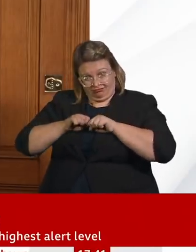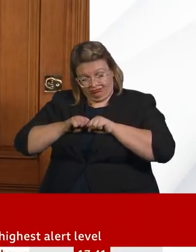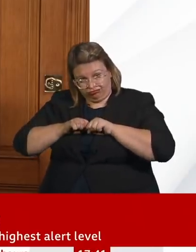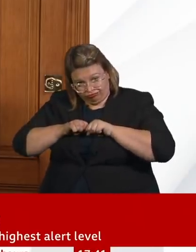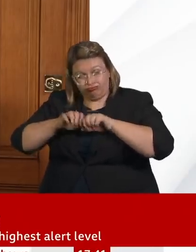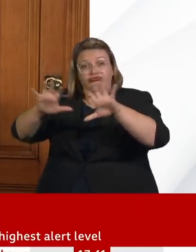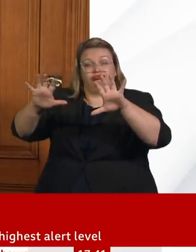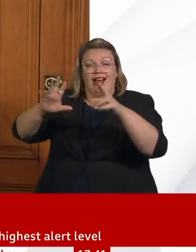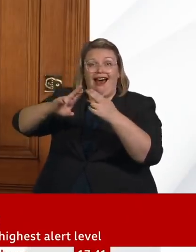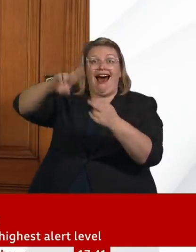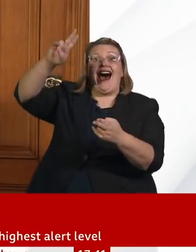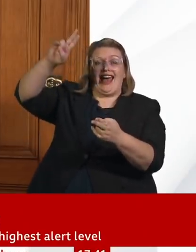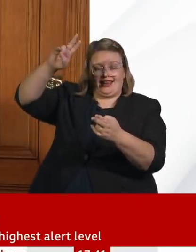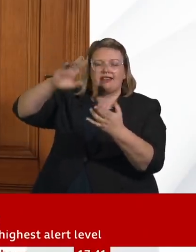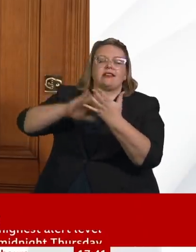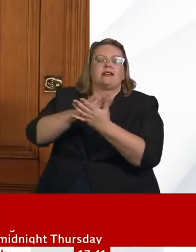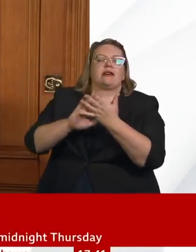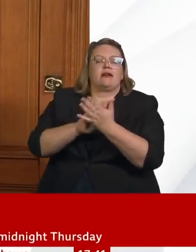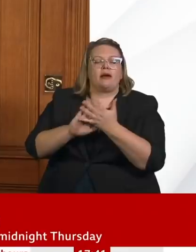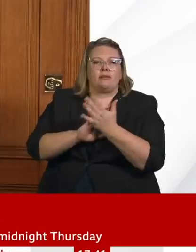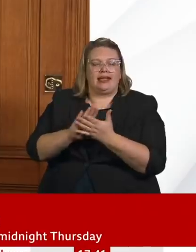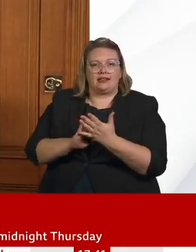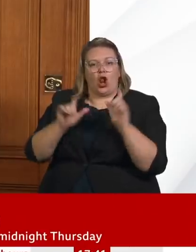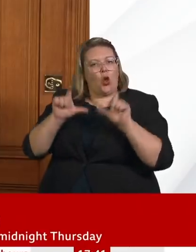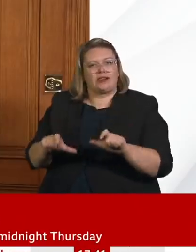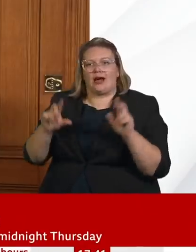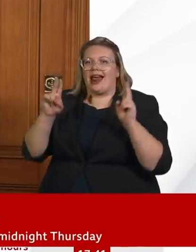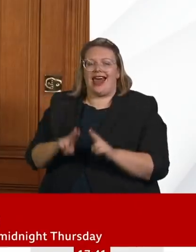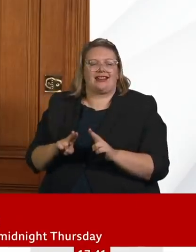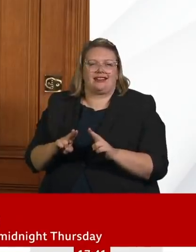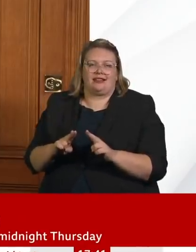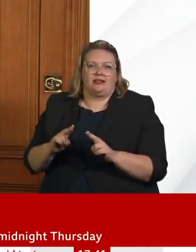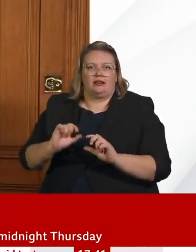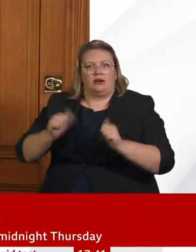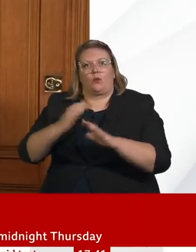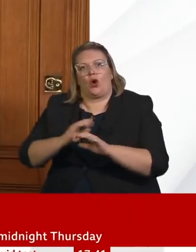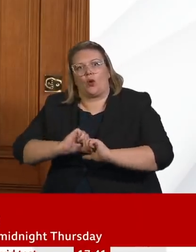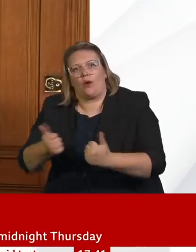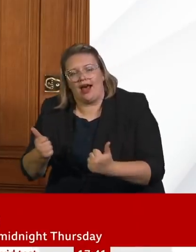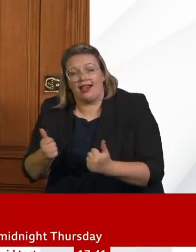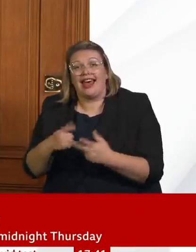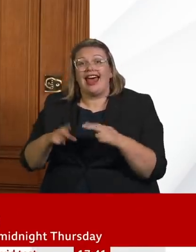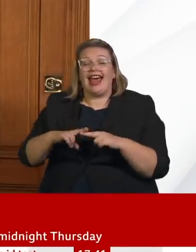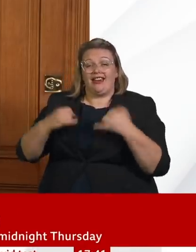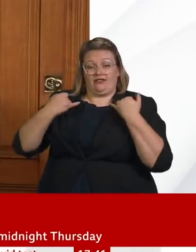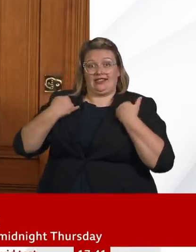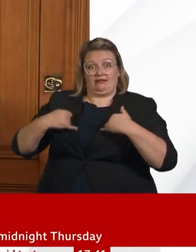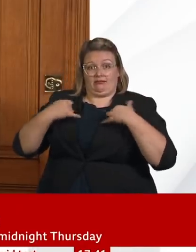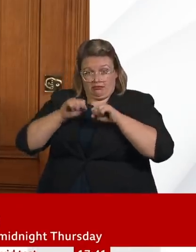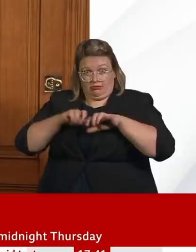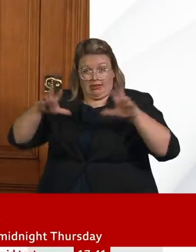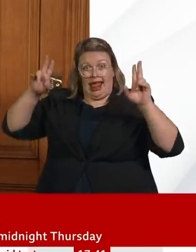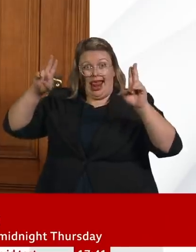less overall than if the lockdown is inflicted at a point when disease levels are much